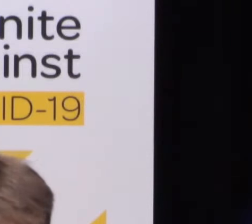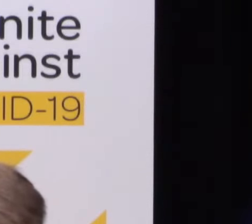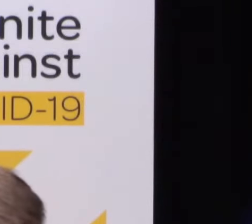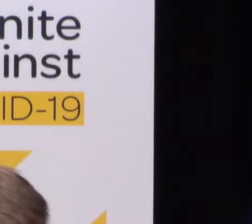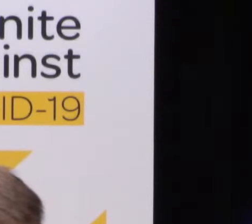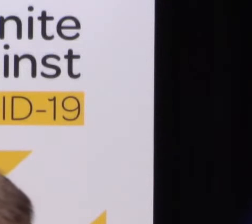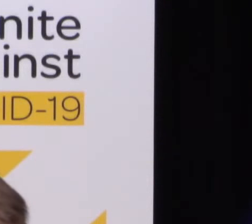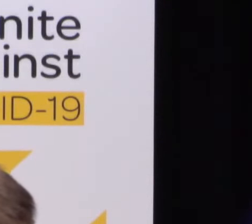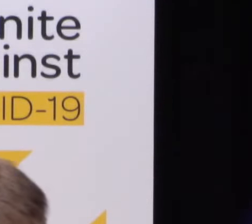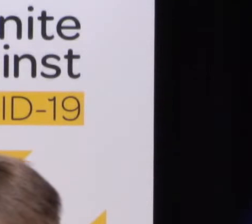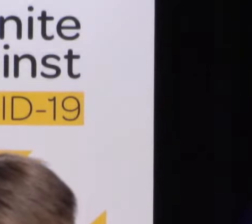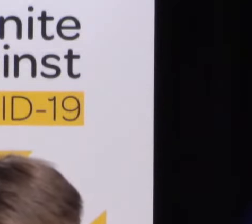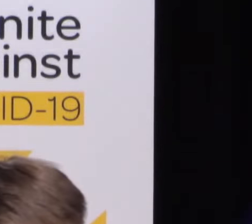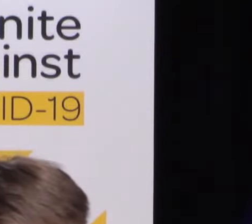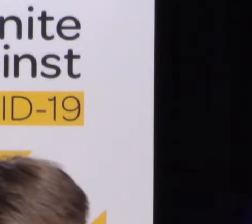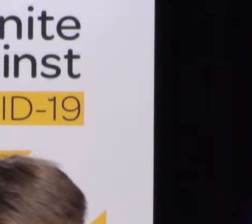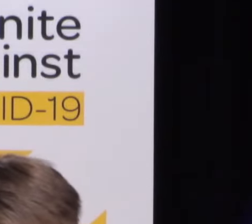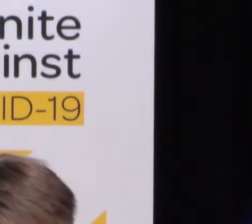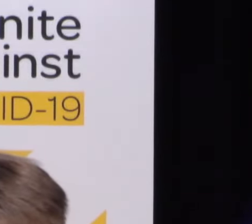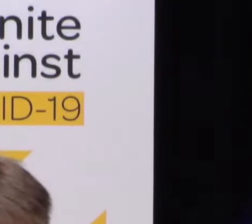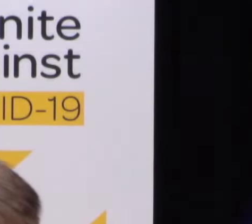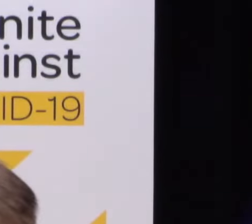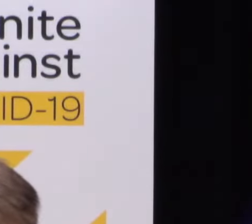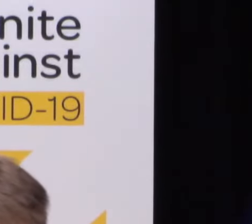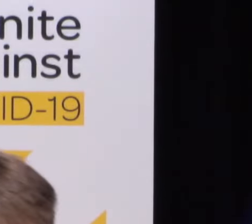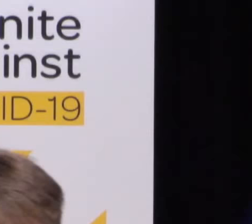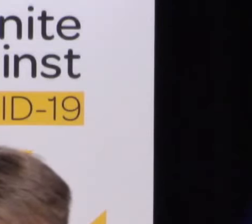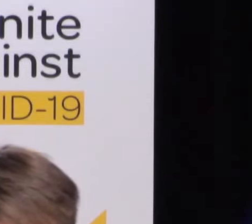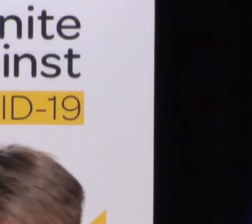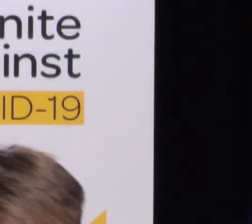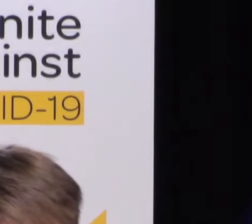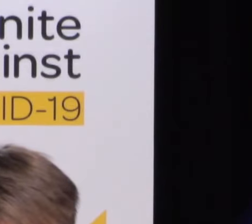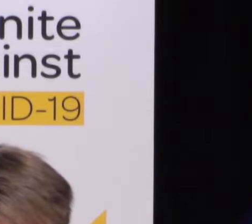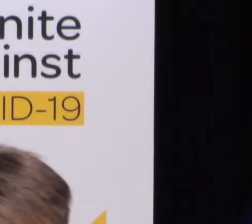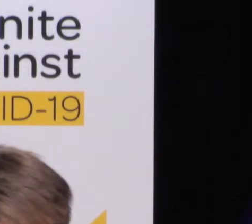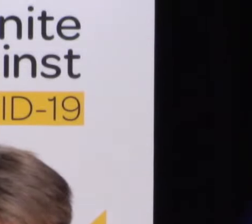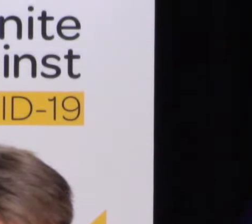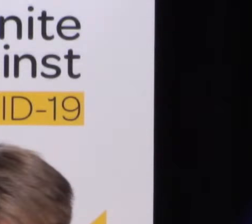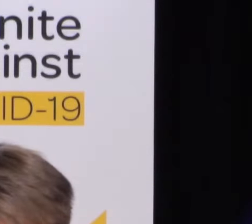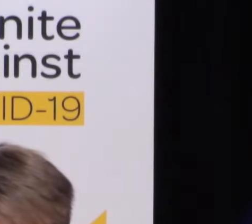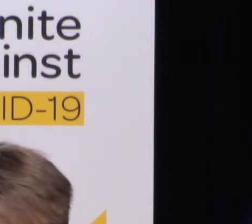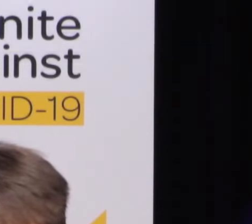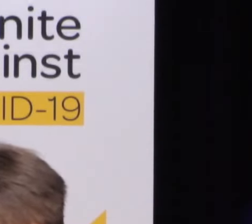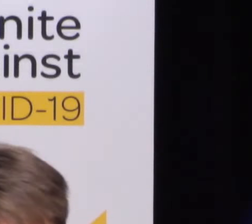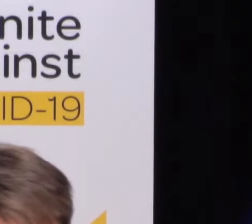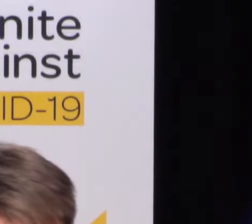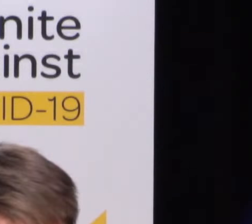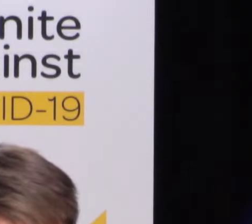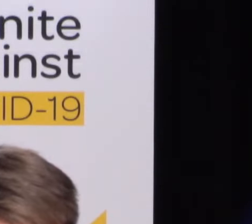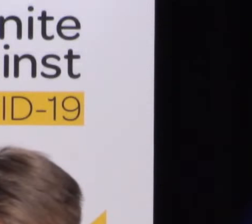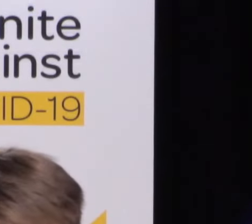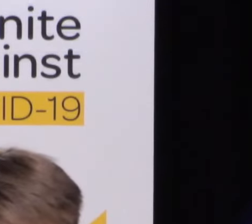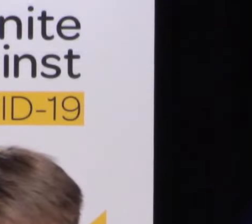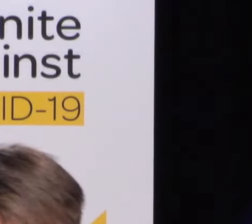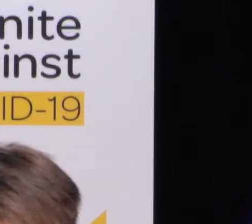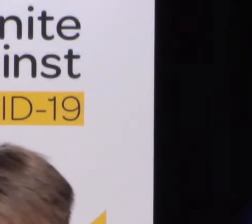Kia ora koutou katoa. Good afternoon. First, we'll look to the week ahead before I hand over to Dr.